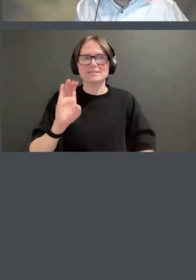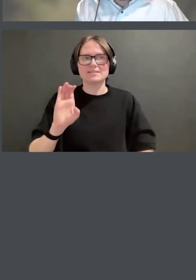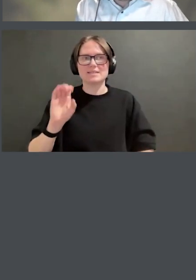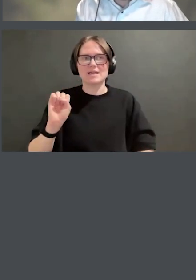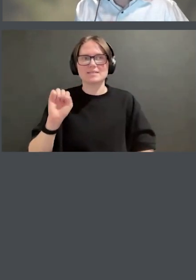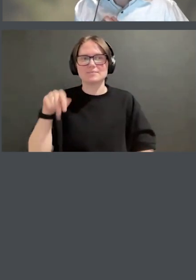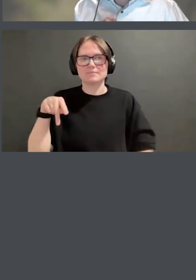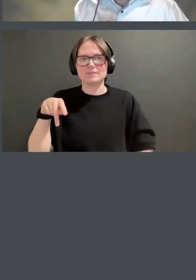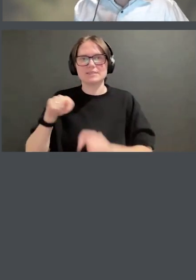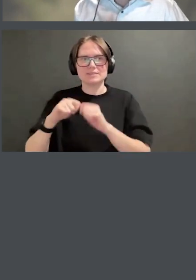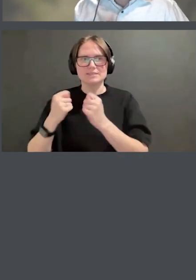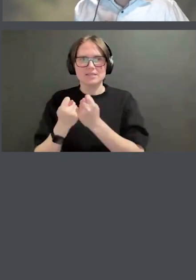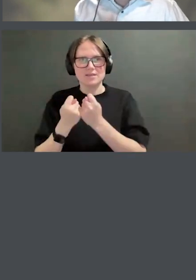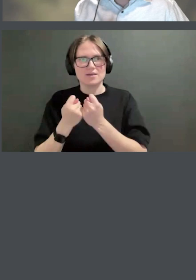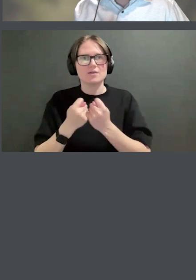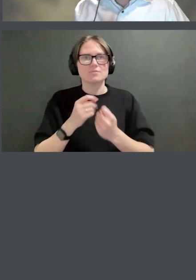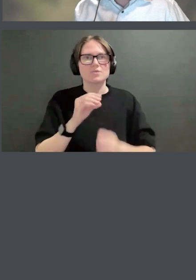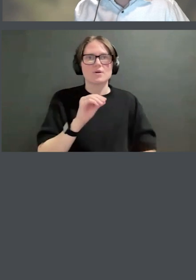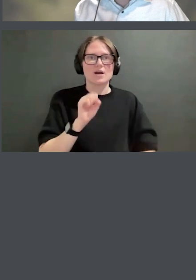Osseo Integrated